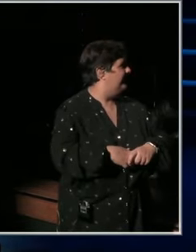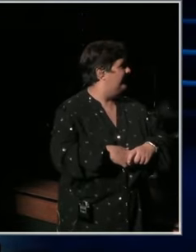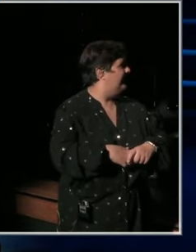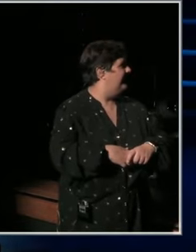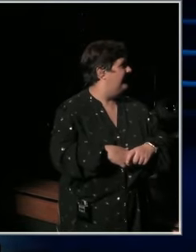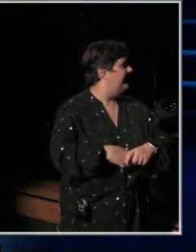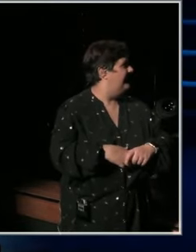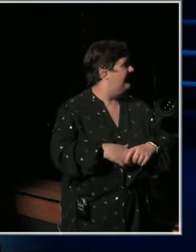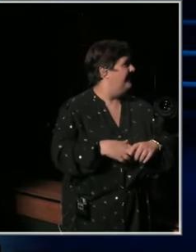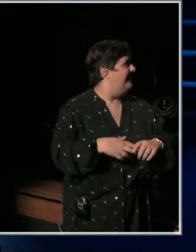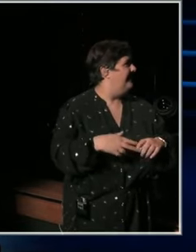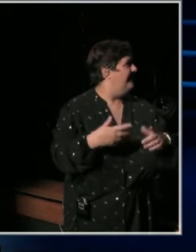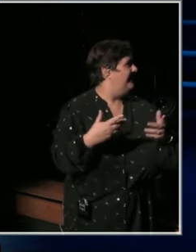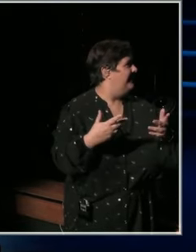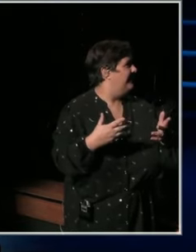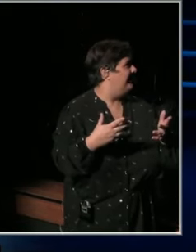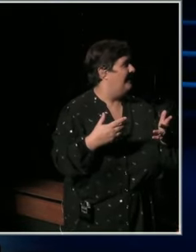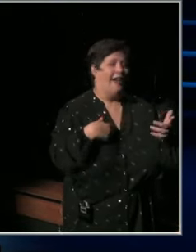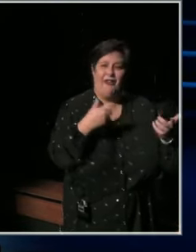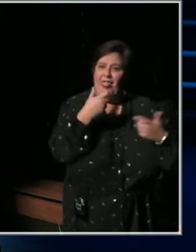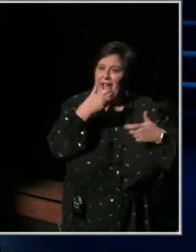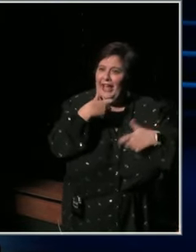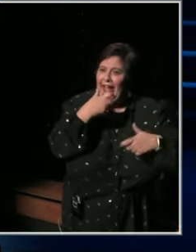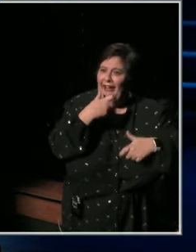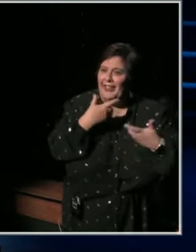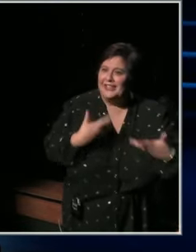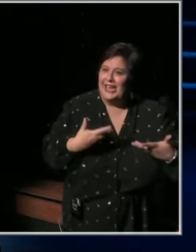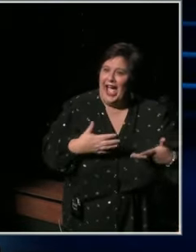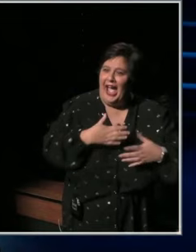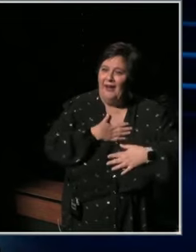Oh my God, the giggles.